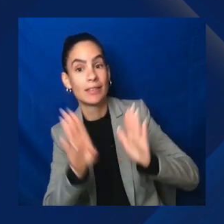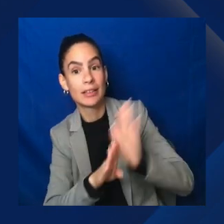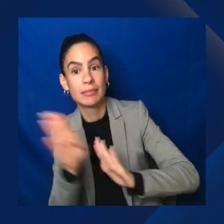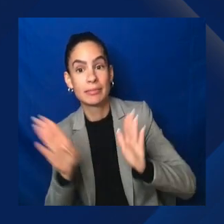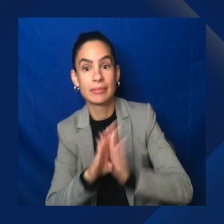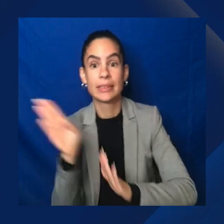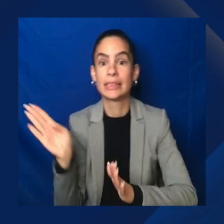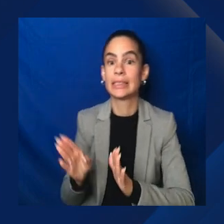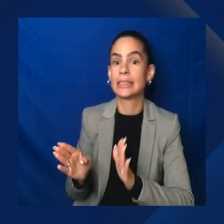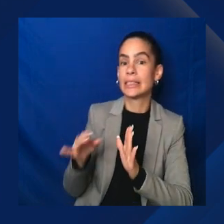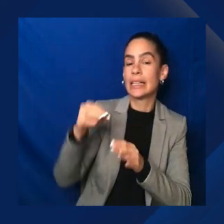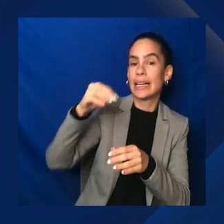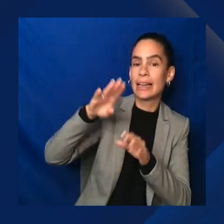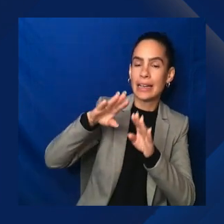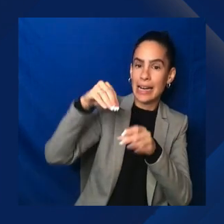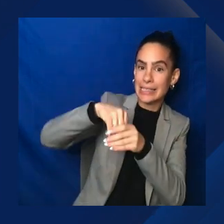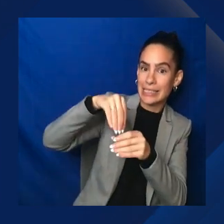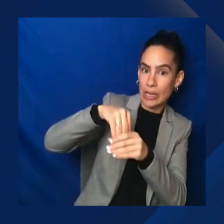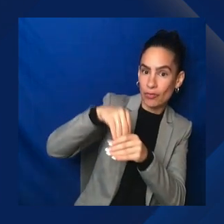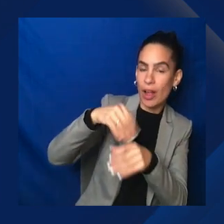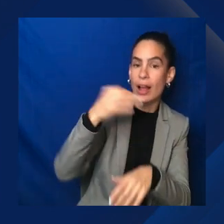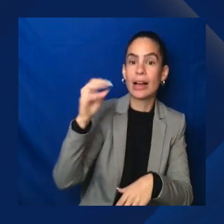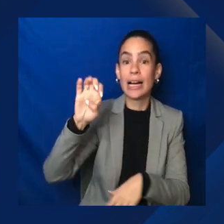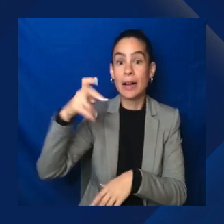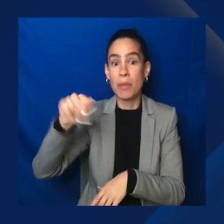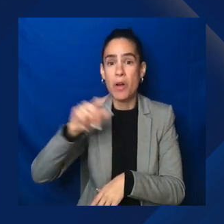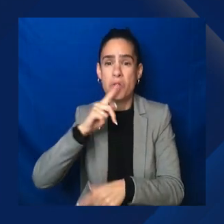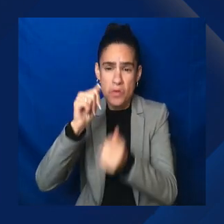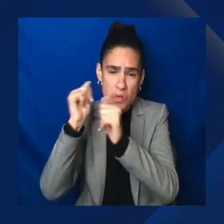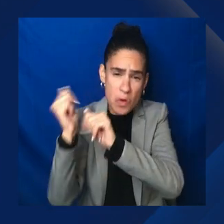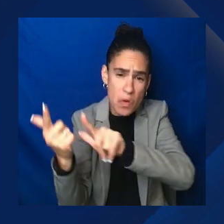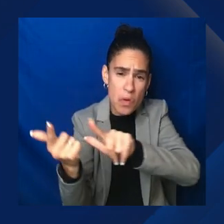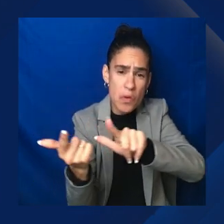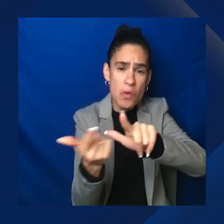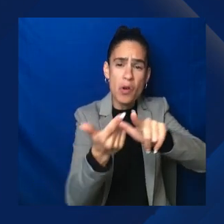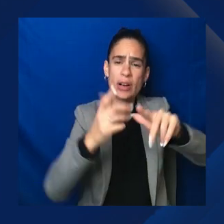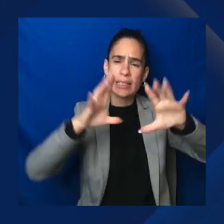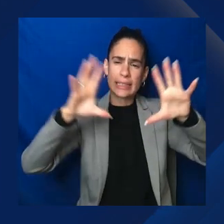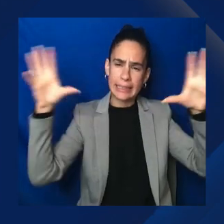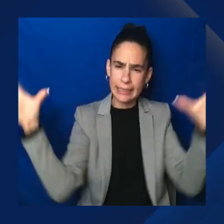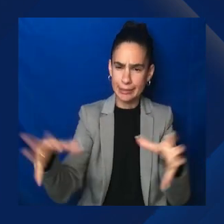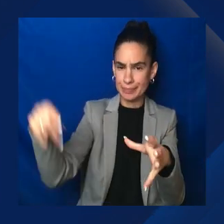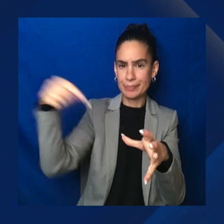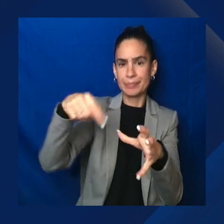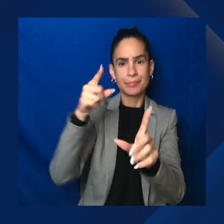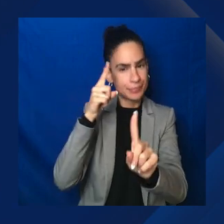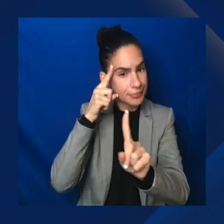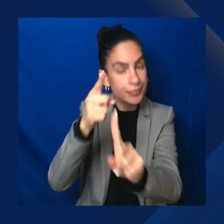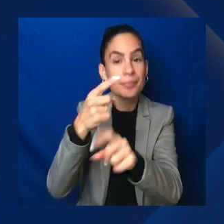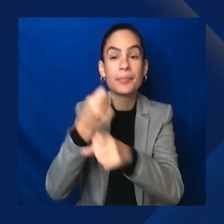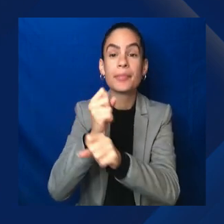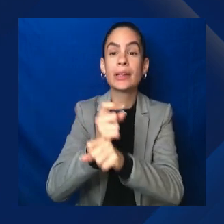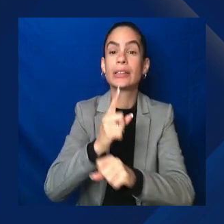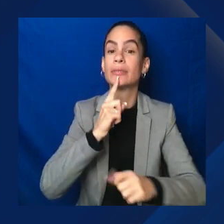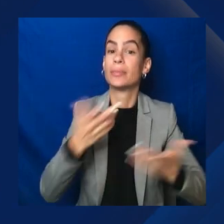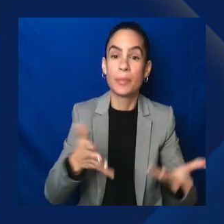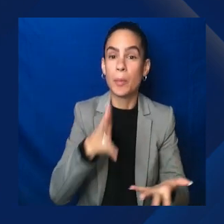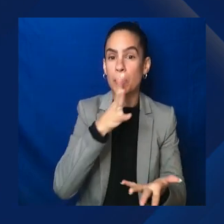Environmental Protection Agency. We're focused on ensuring that women have a voice in their own health